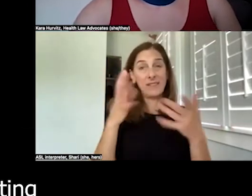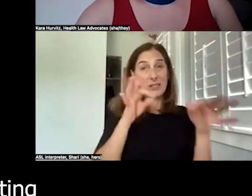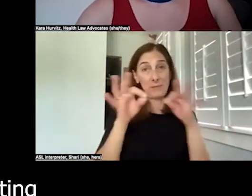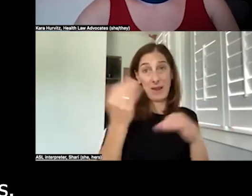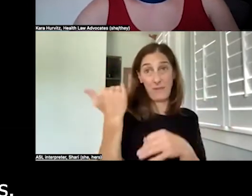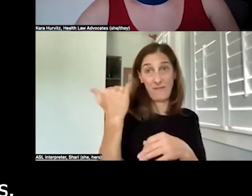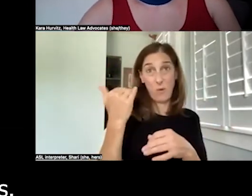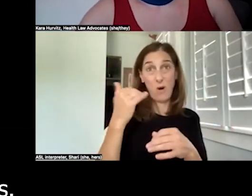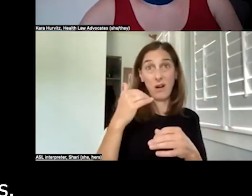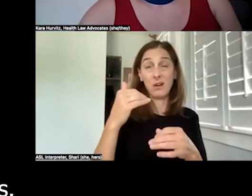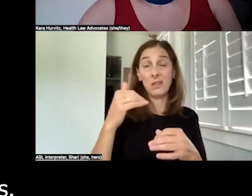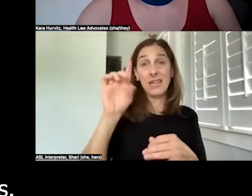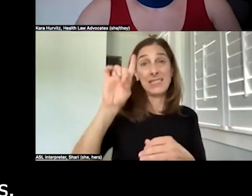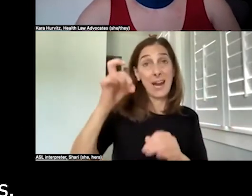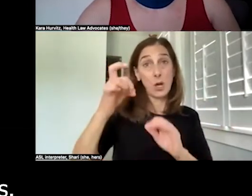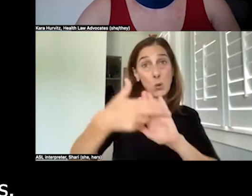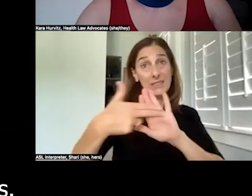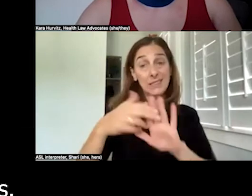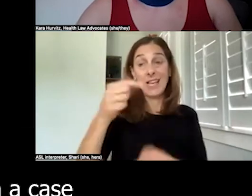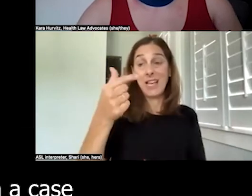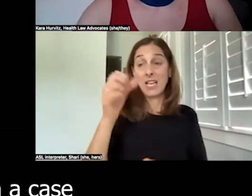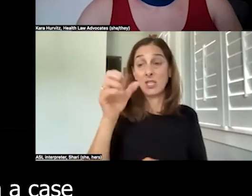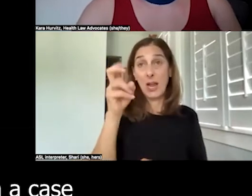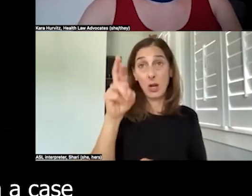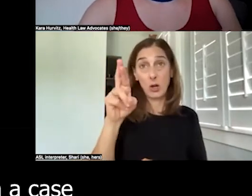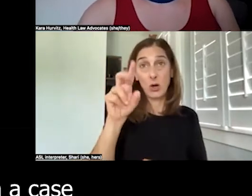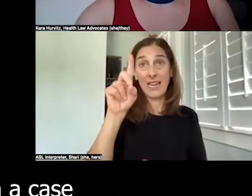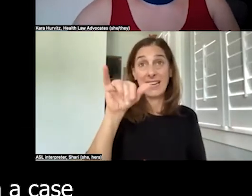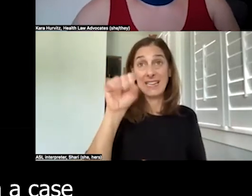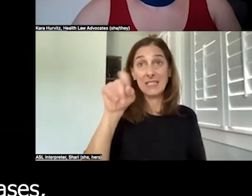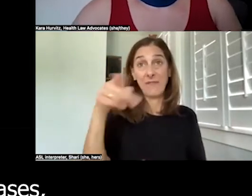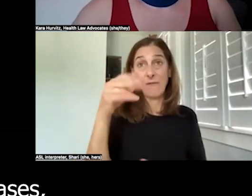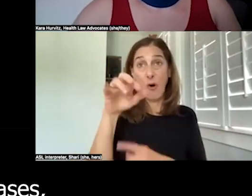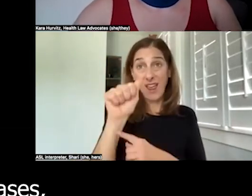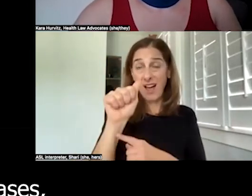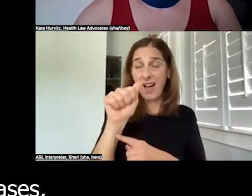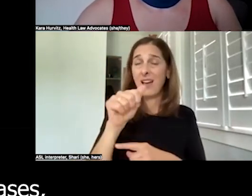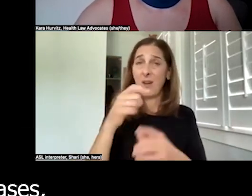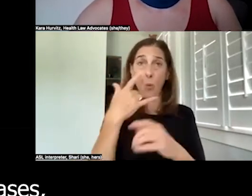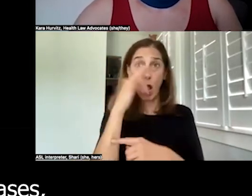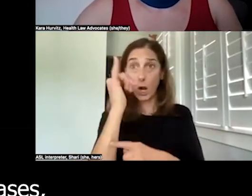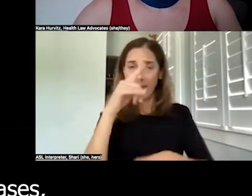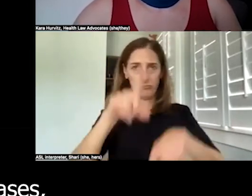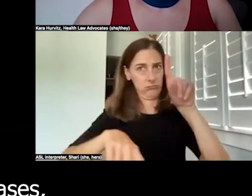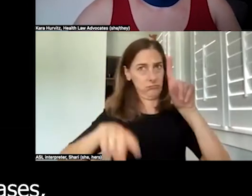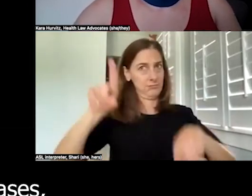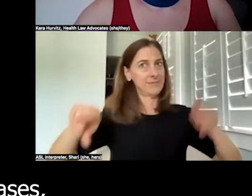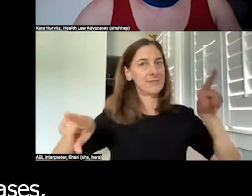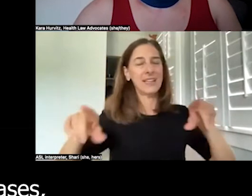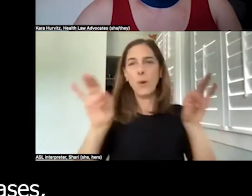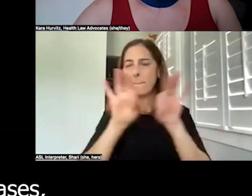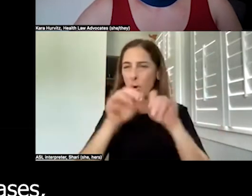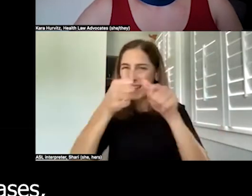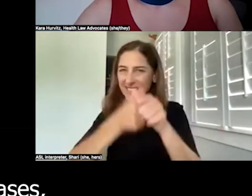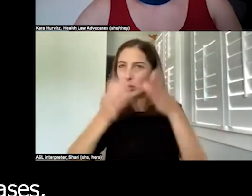potentially manifesting a lot of different ways. So it's important to look on a case-by-case basis at these cases,